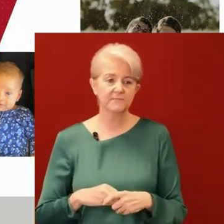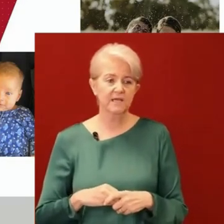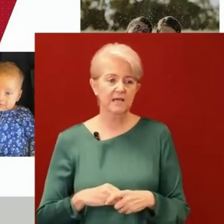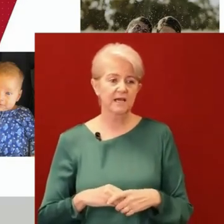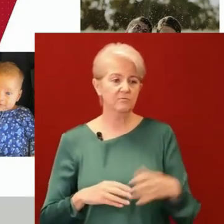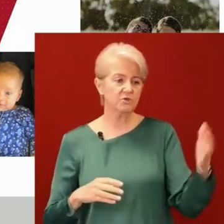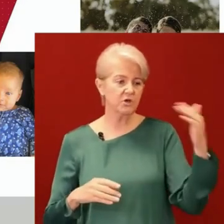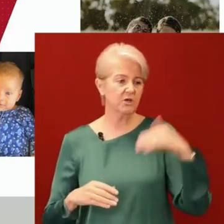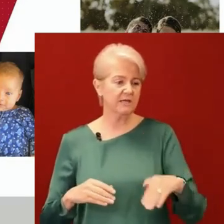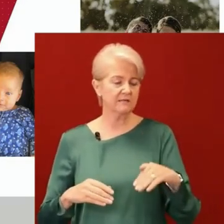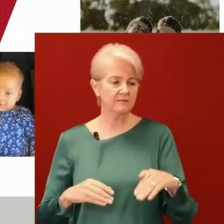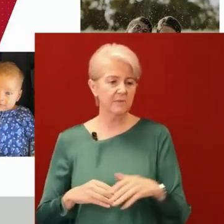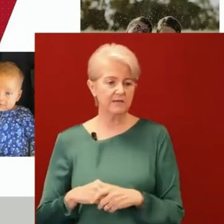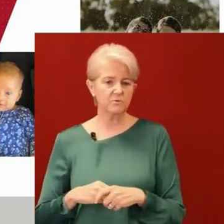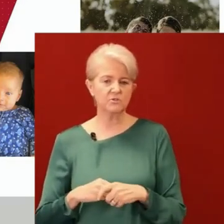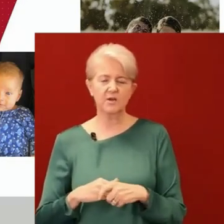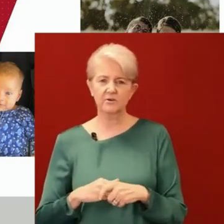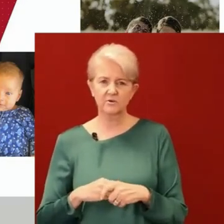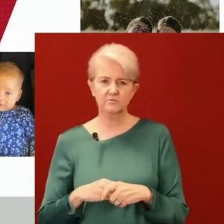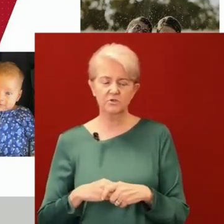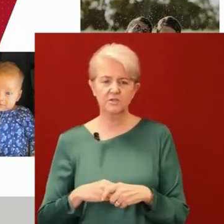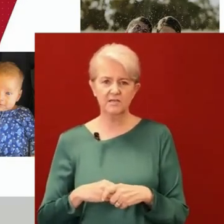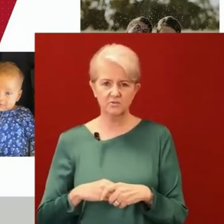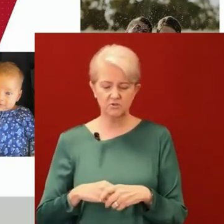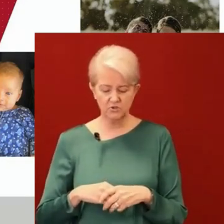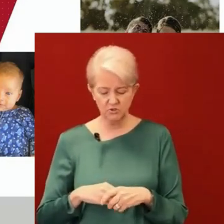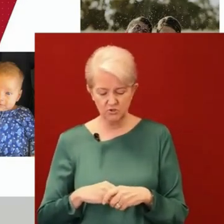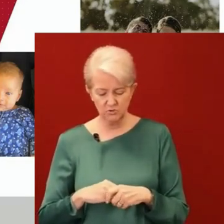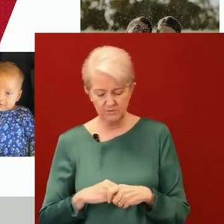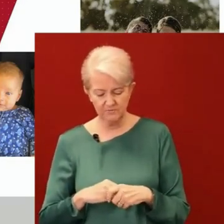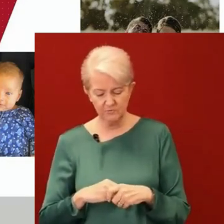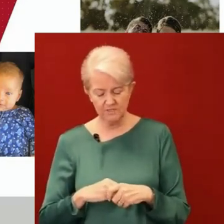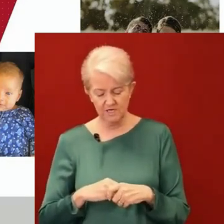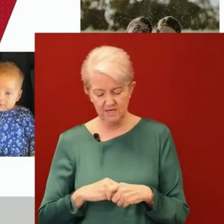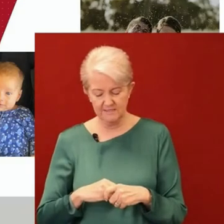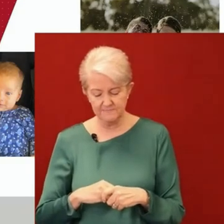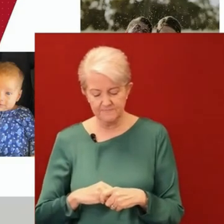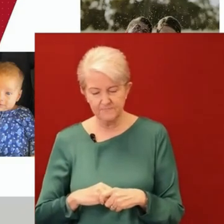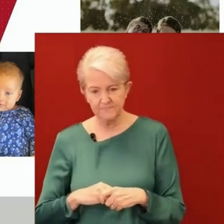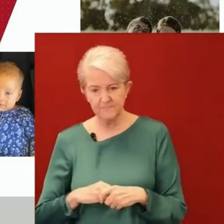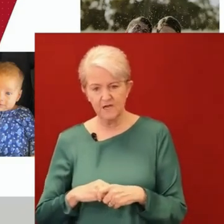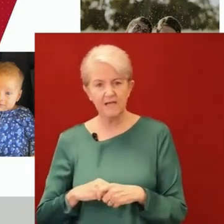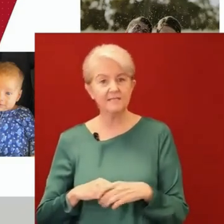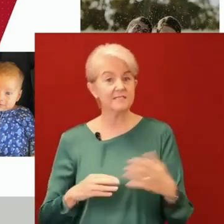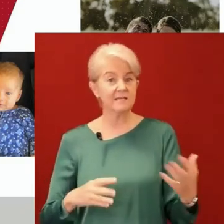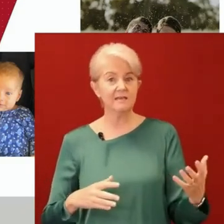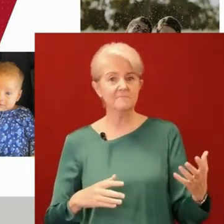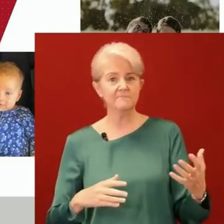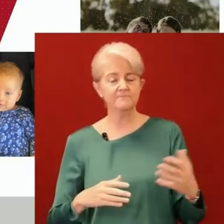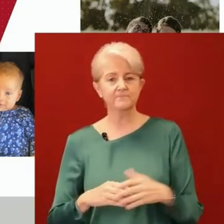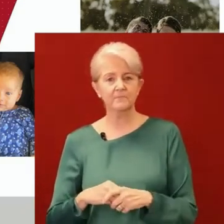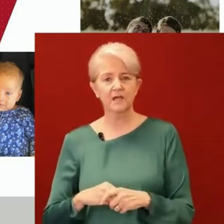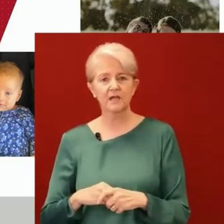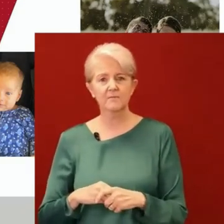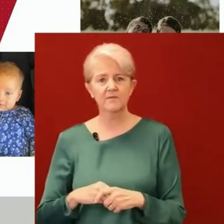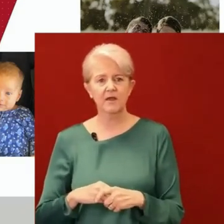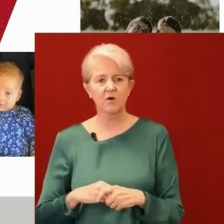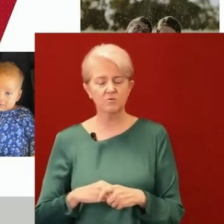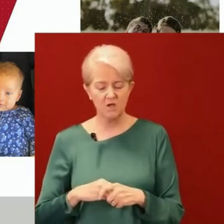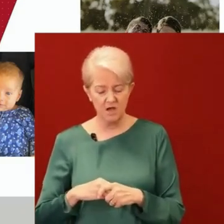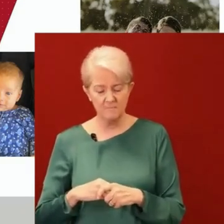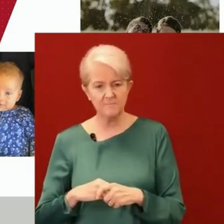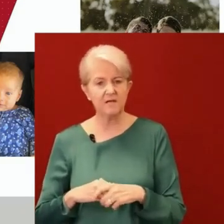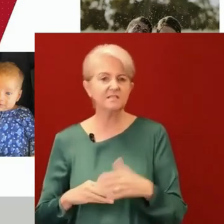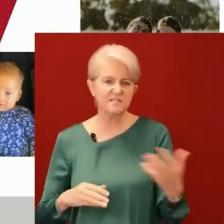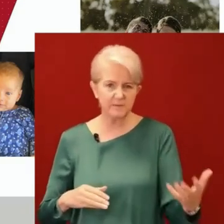States, returning back to Australia in 2002, shortly before he died. I didn't see him in that